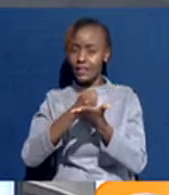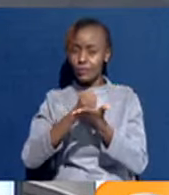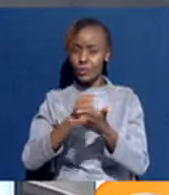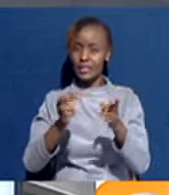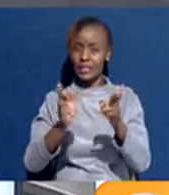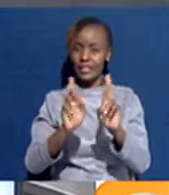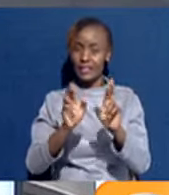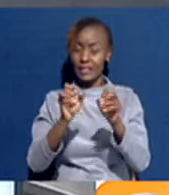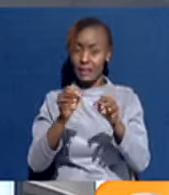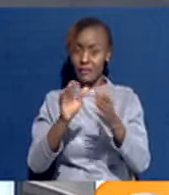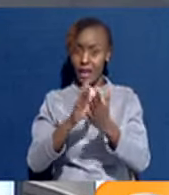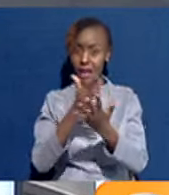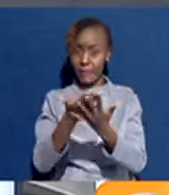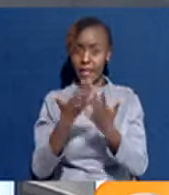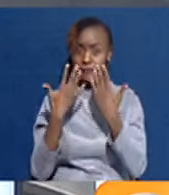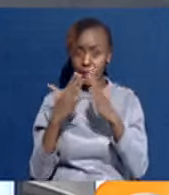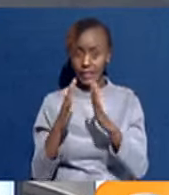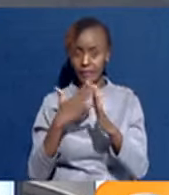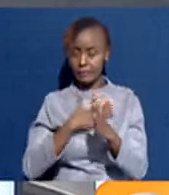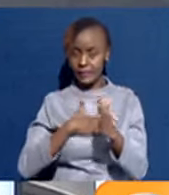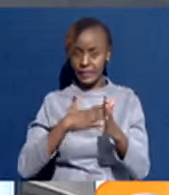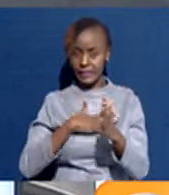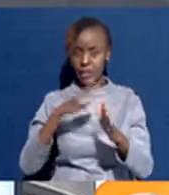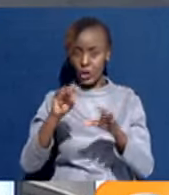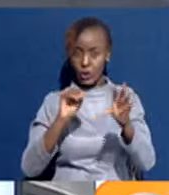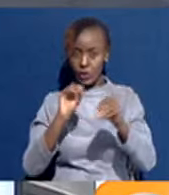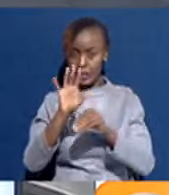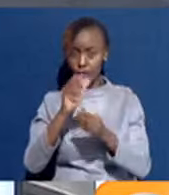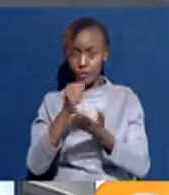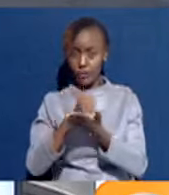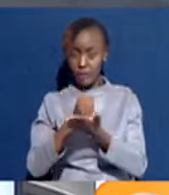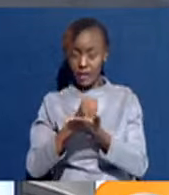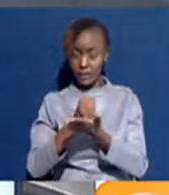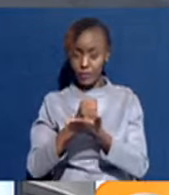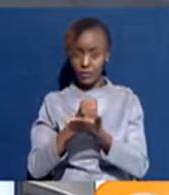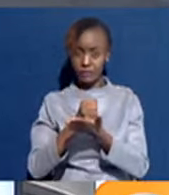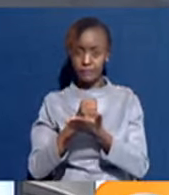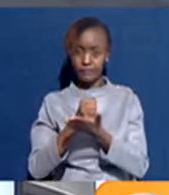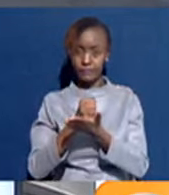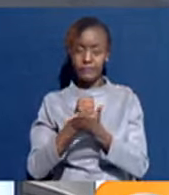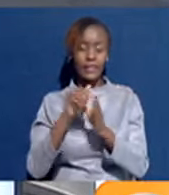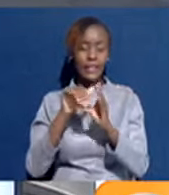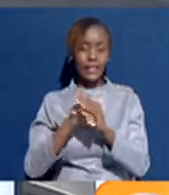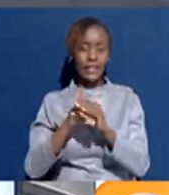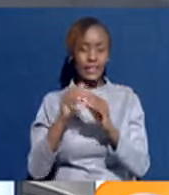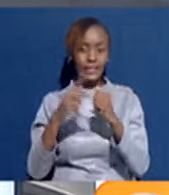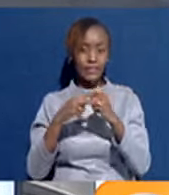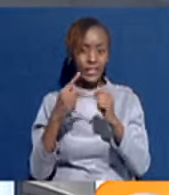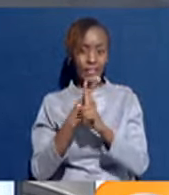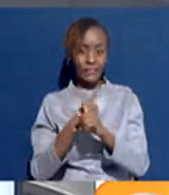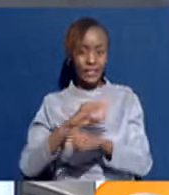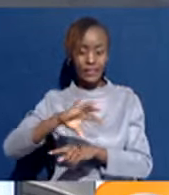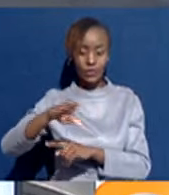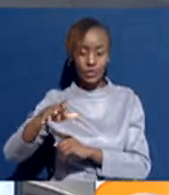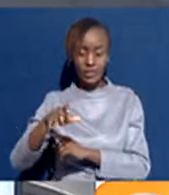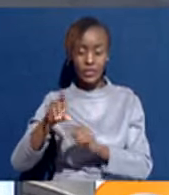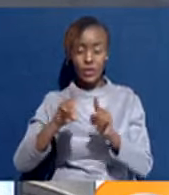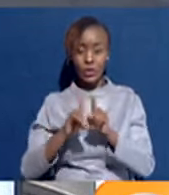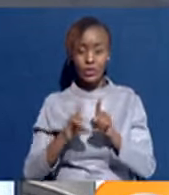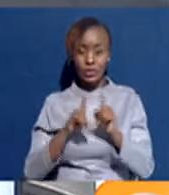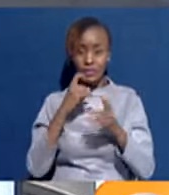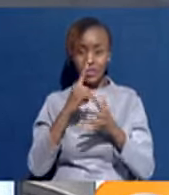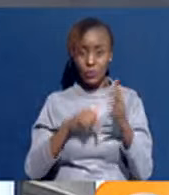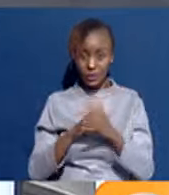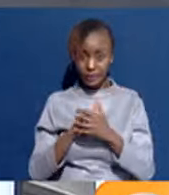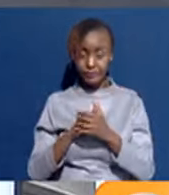had applied to collect their travel documents at immigration offices across 7 counties. The Interior CS said the department will